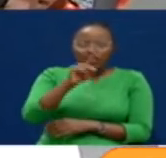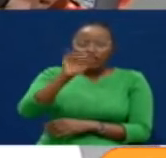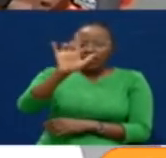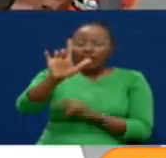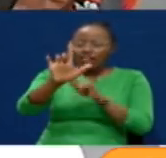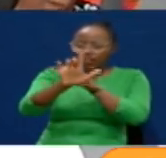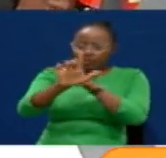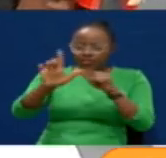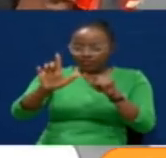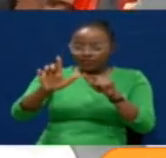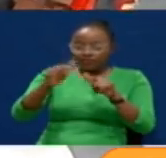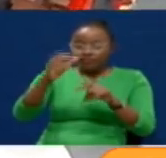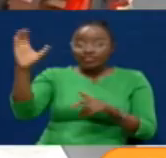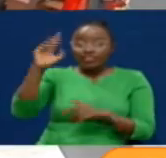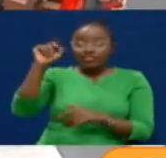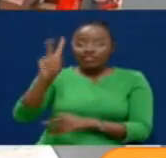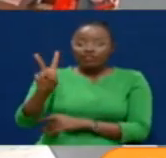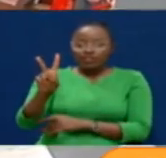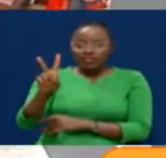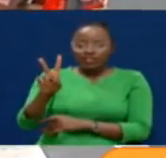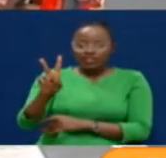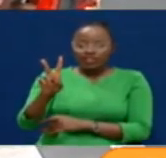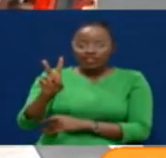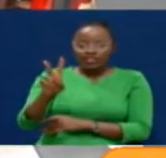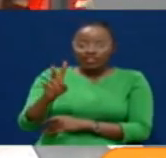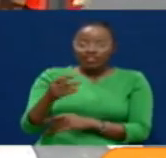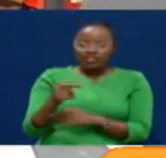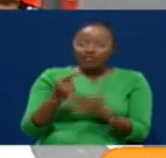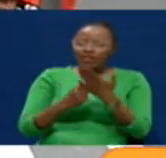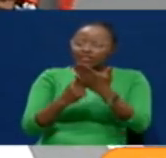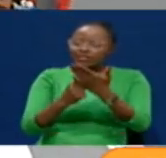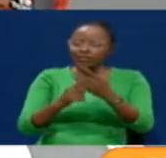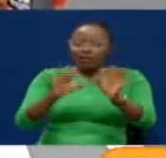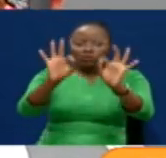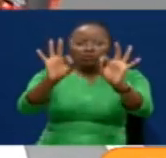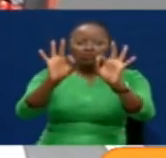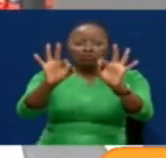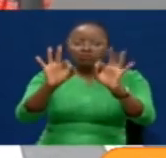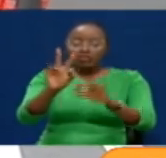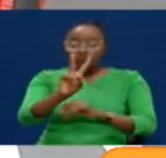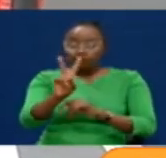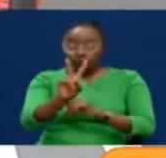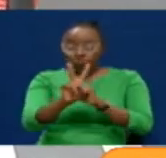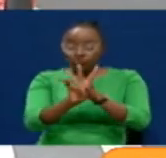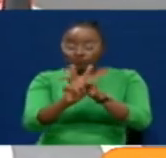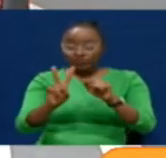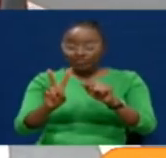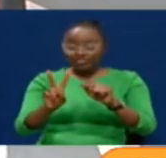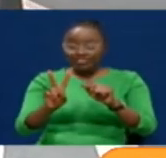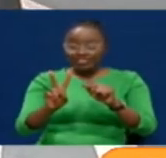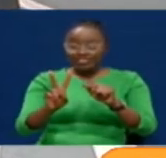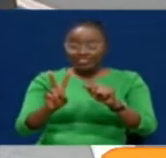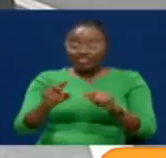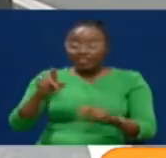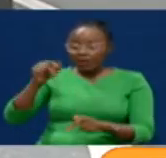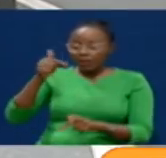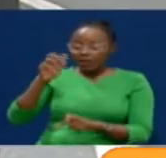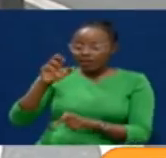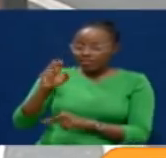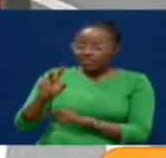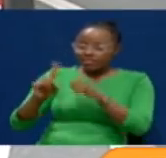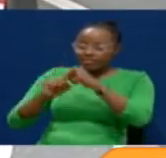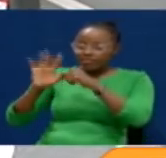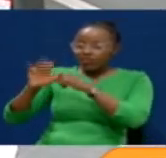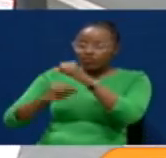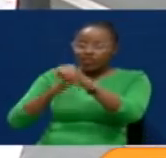talking about. Right here on Citizen Television. Oh my. What a discussion we had. These two folks. There's Patrick Njiru at